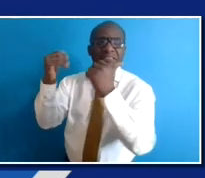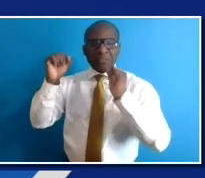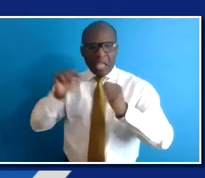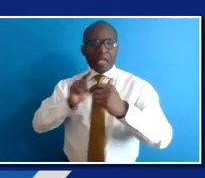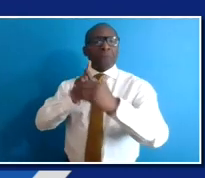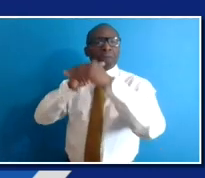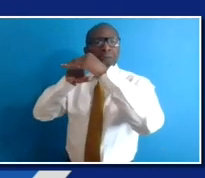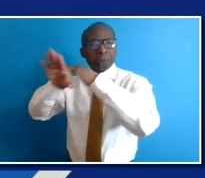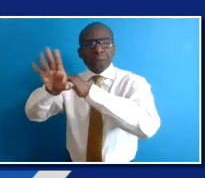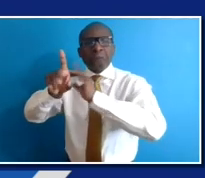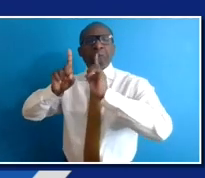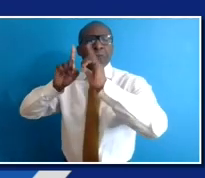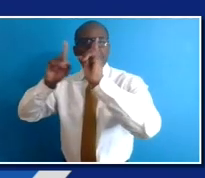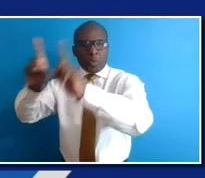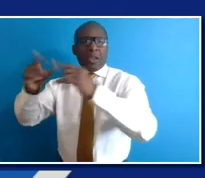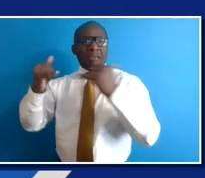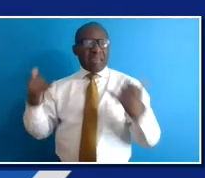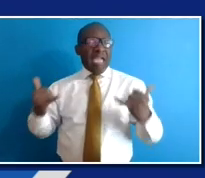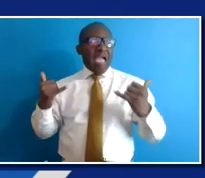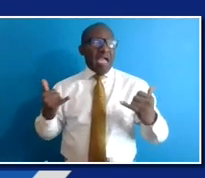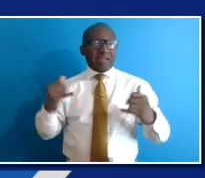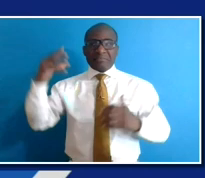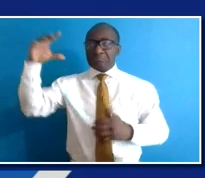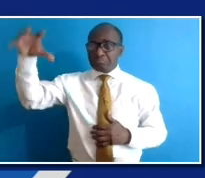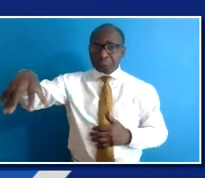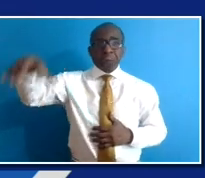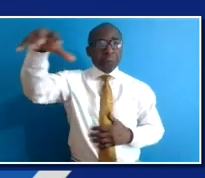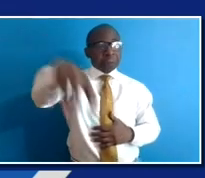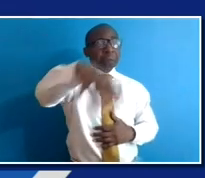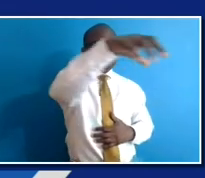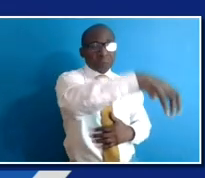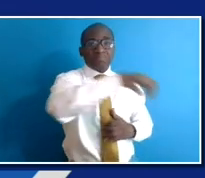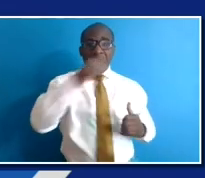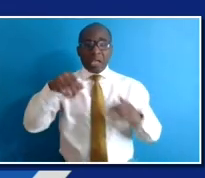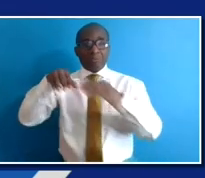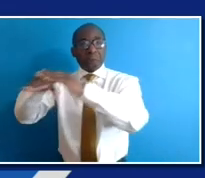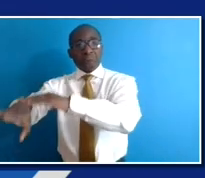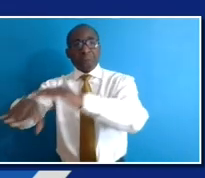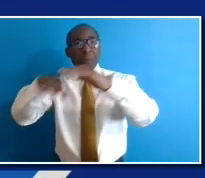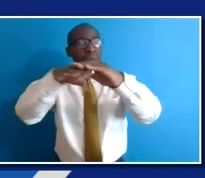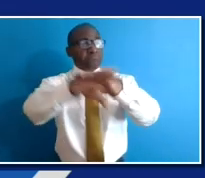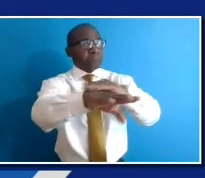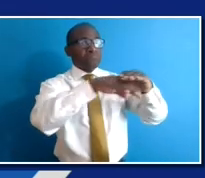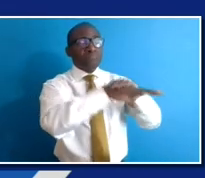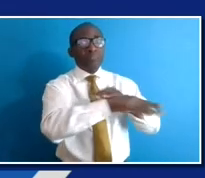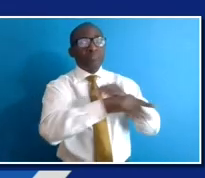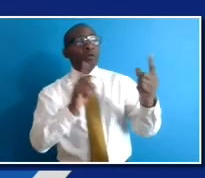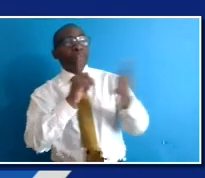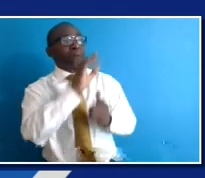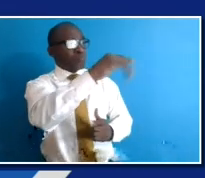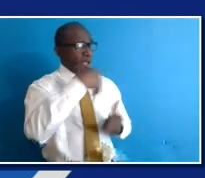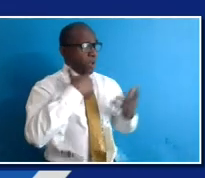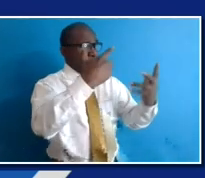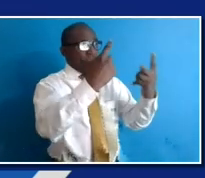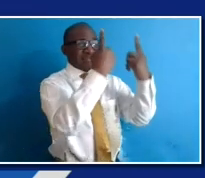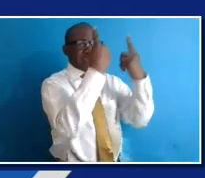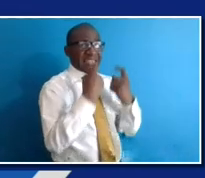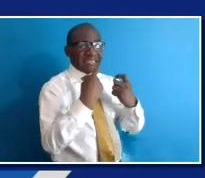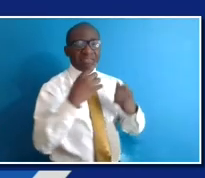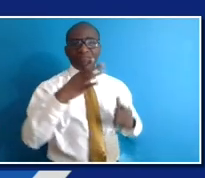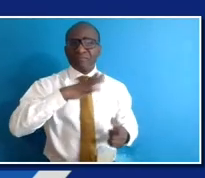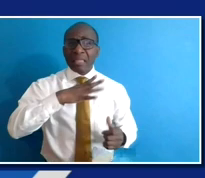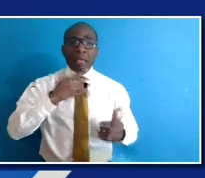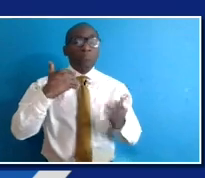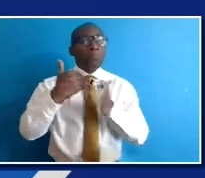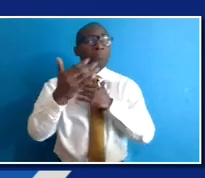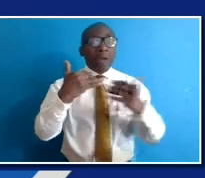all across the county where people can get tested for COVID. And if you do find that you're positive, you need to isolate for 2 weeks to make sure that the virus gets